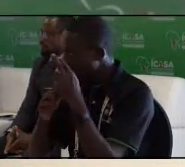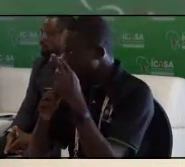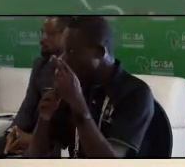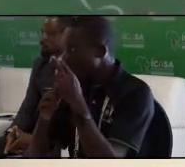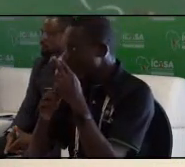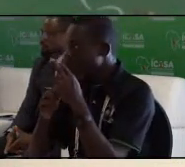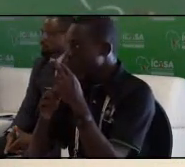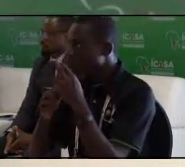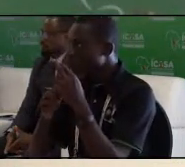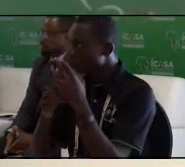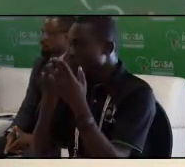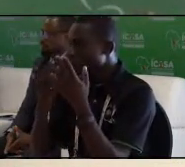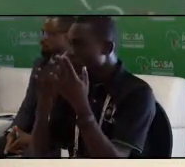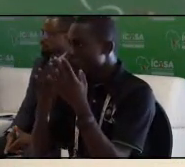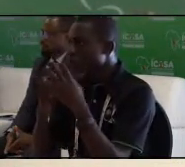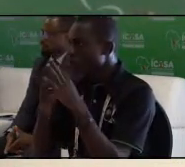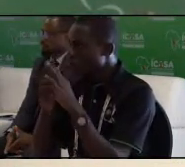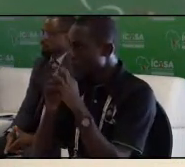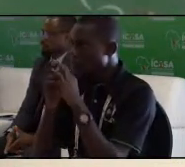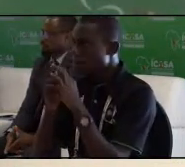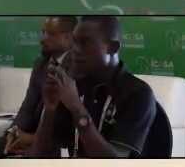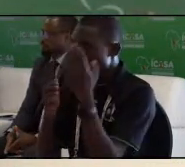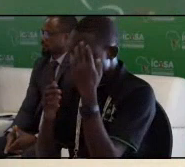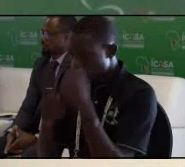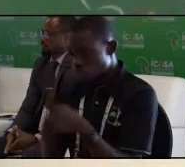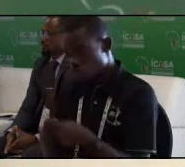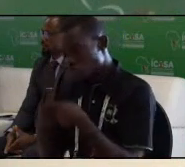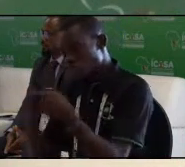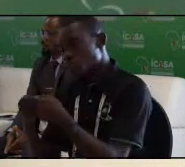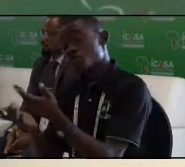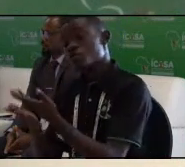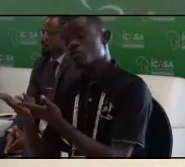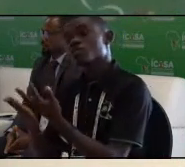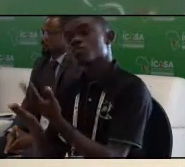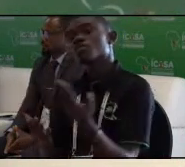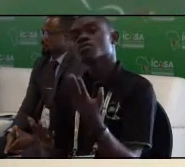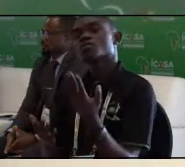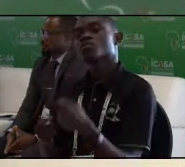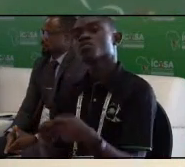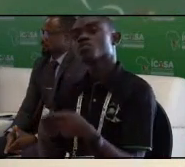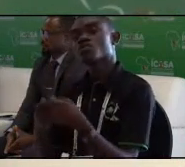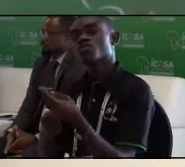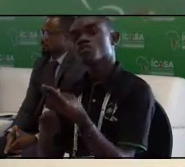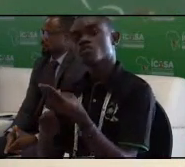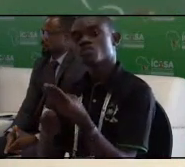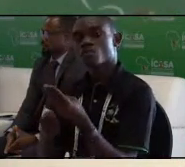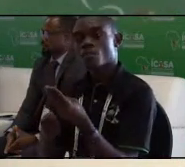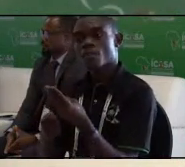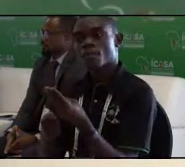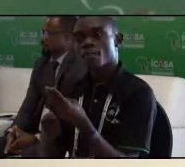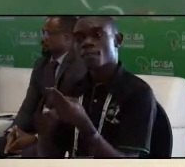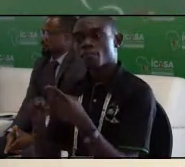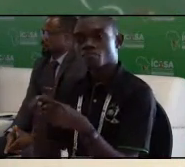journey. And understanding the consumer journey went through a human-centered design approach. And in this, we're able to